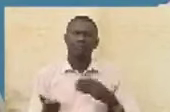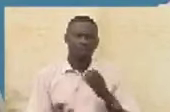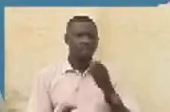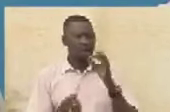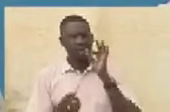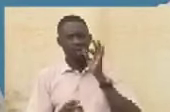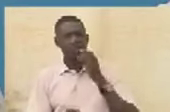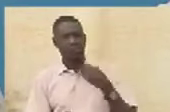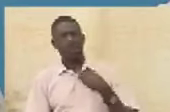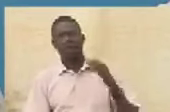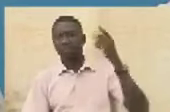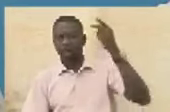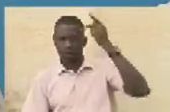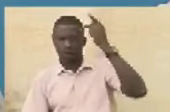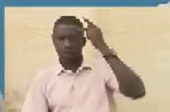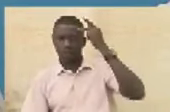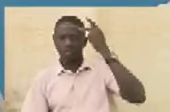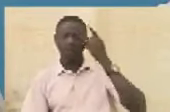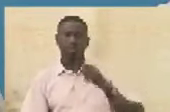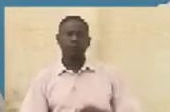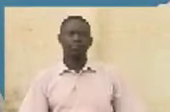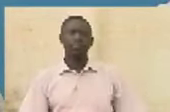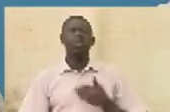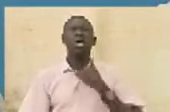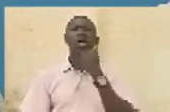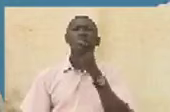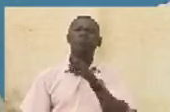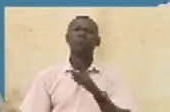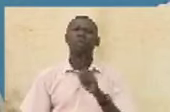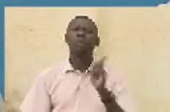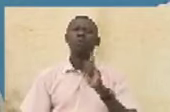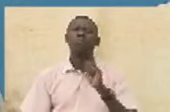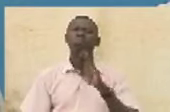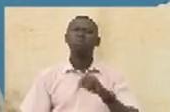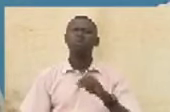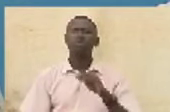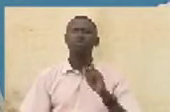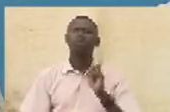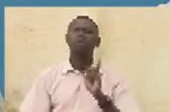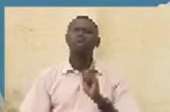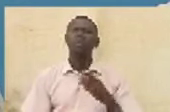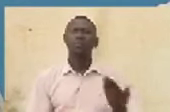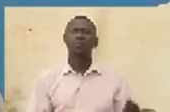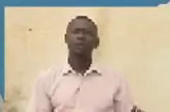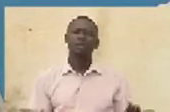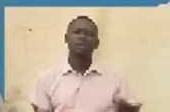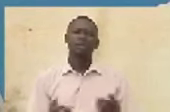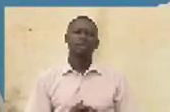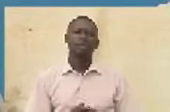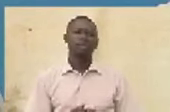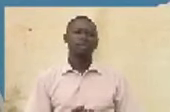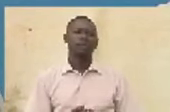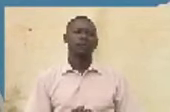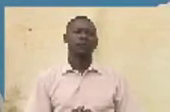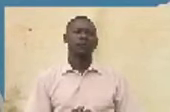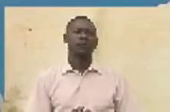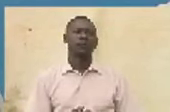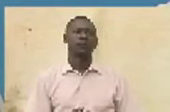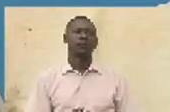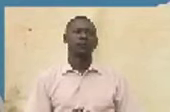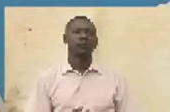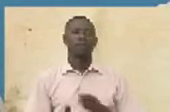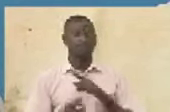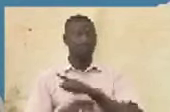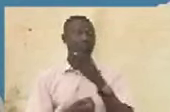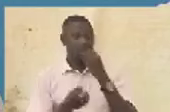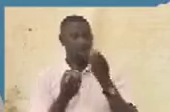kanila. Ngoko ngamuneke. I asked them what have I done? Ah, ekonye ma fenke, mita fene di la lagi.